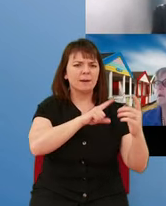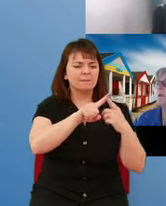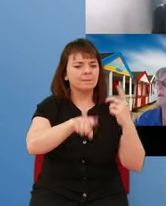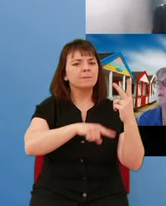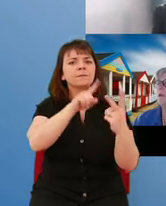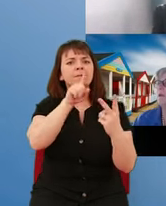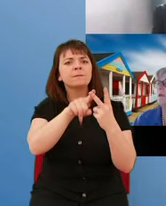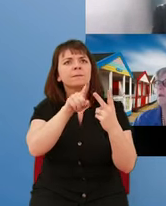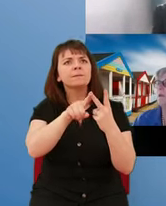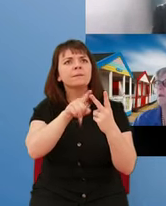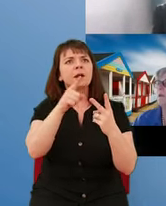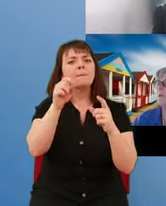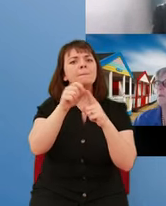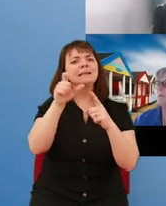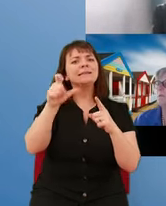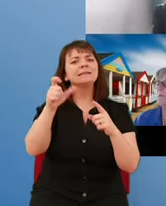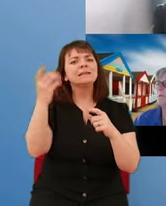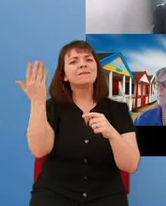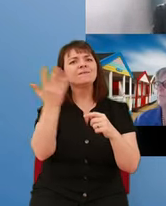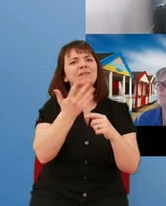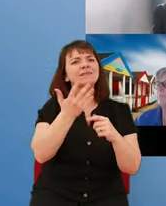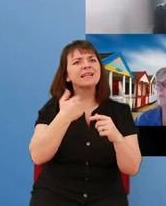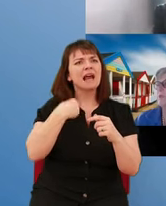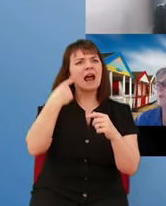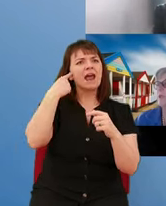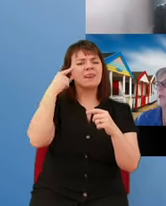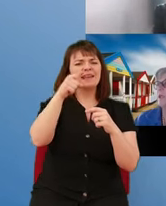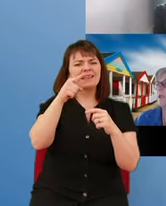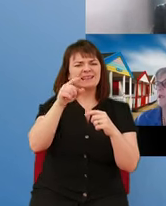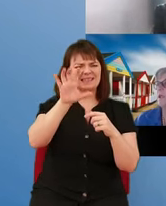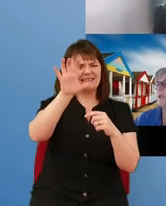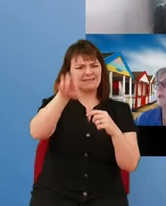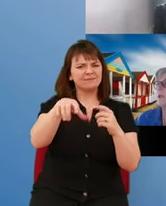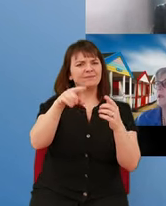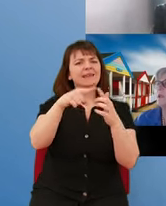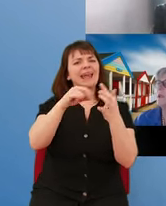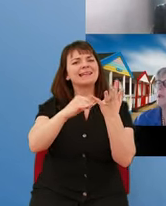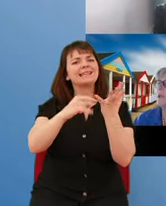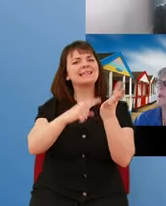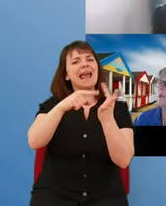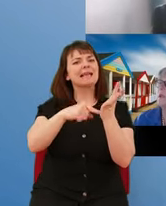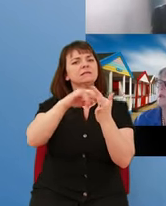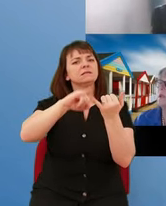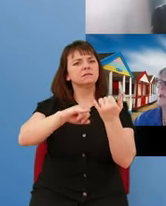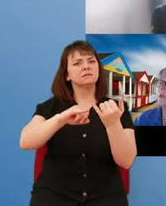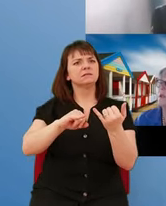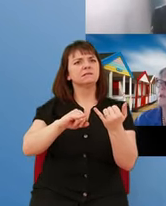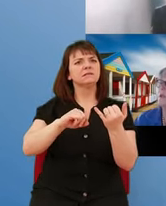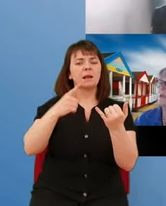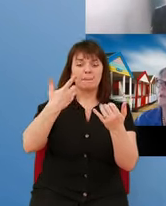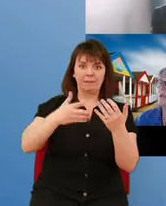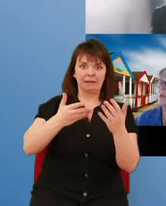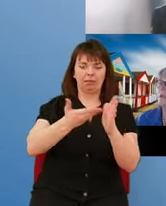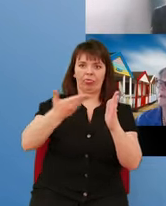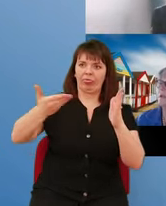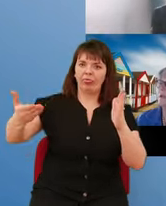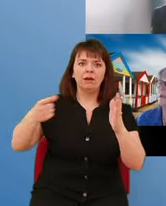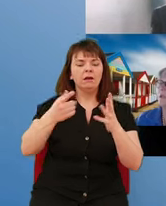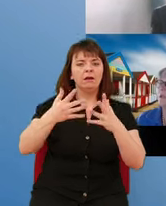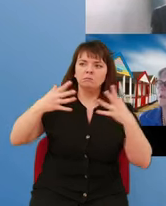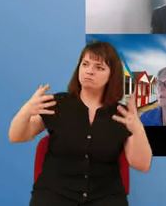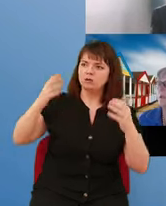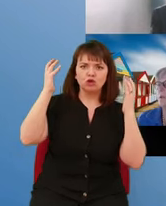been escalated to me recently that there's some growing concern about the timescales around the processes involved with the Wave 4B primary